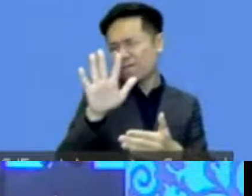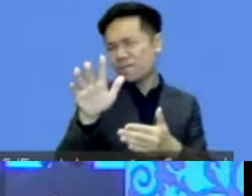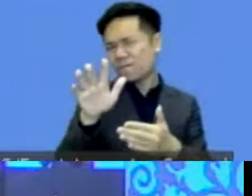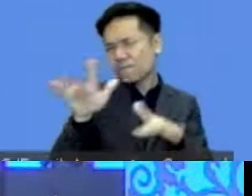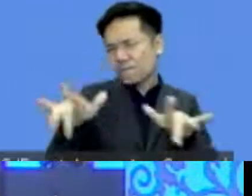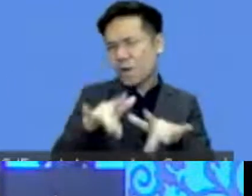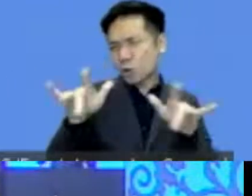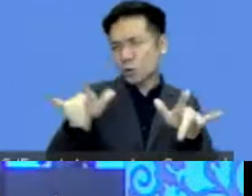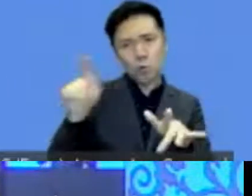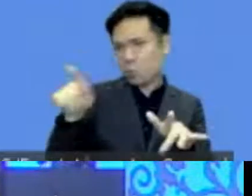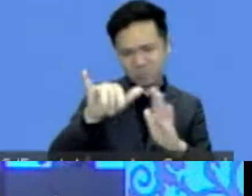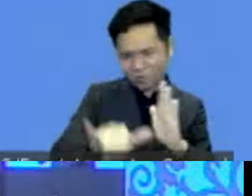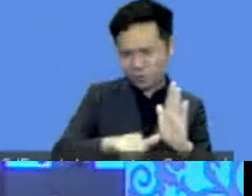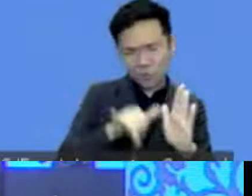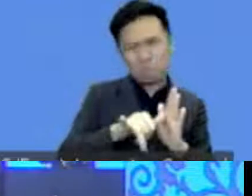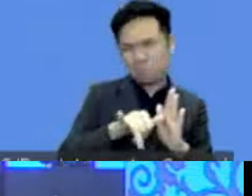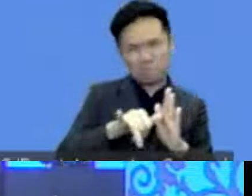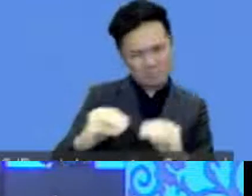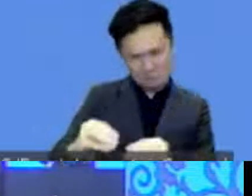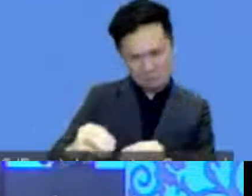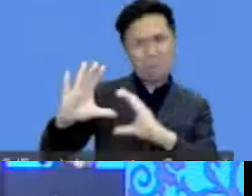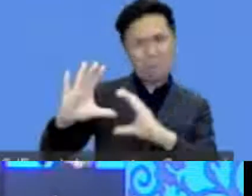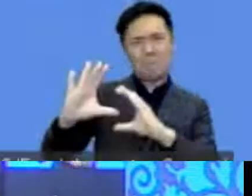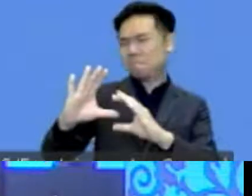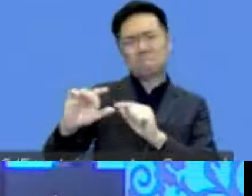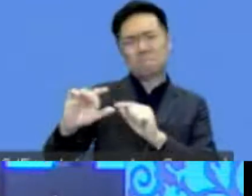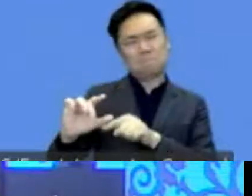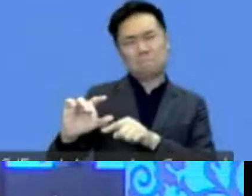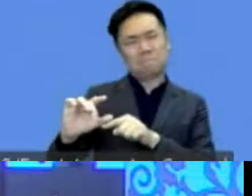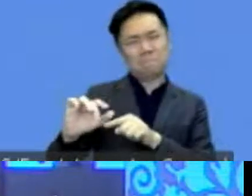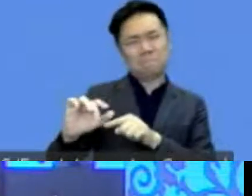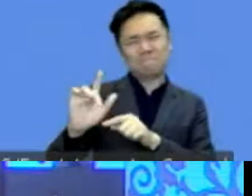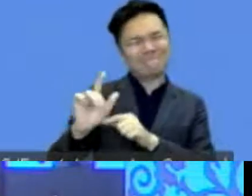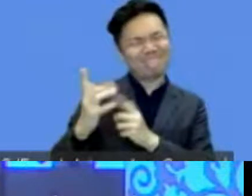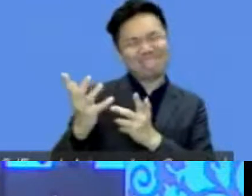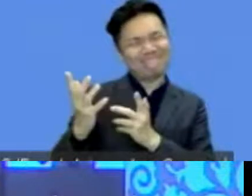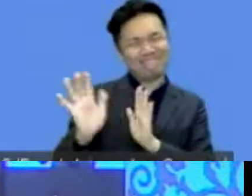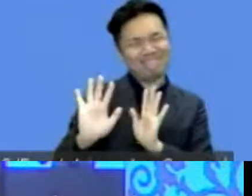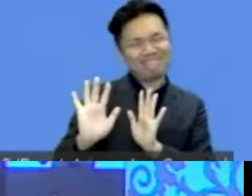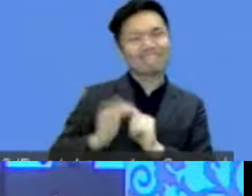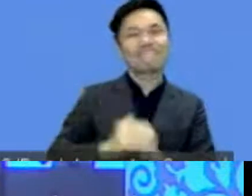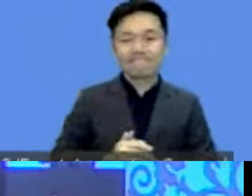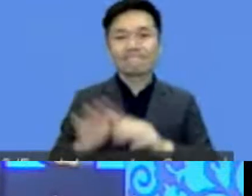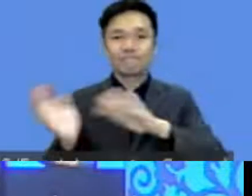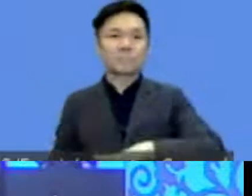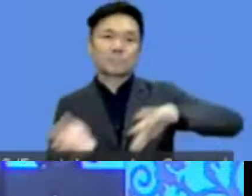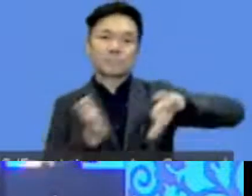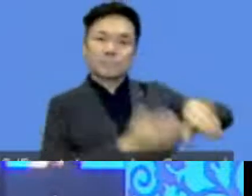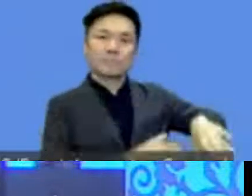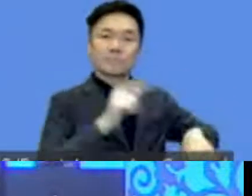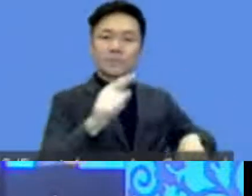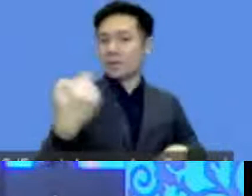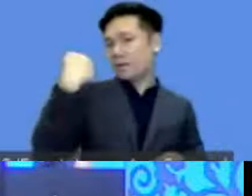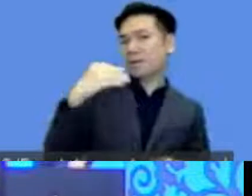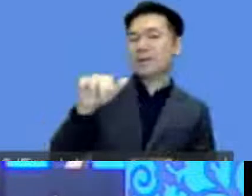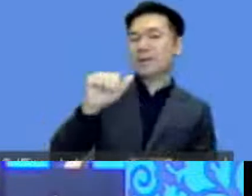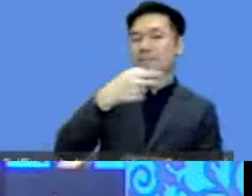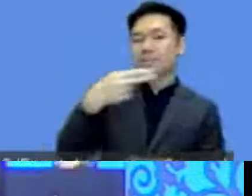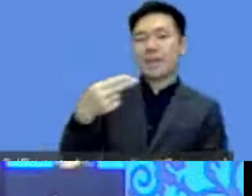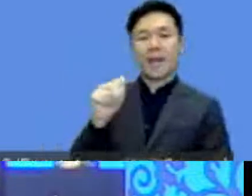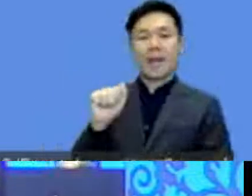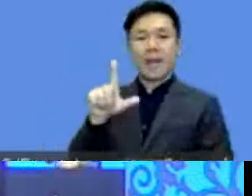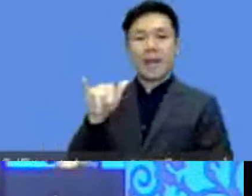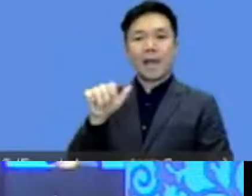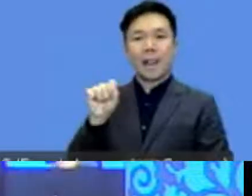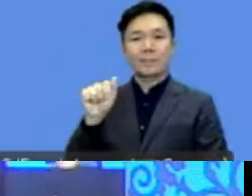Don't worry here. In 2020, we had a virtual author visit by Alistair Dunbar, which